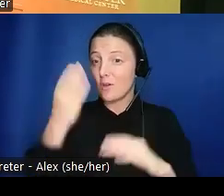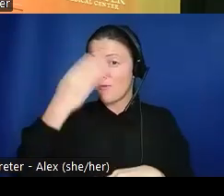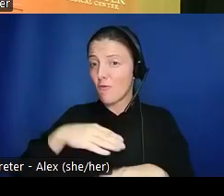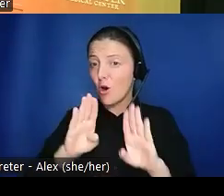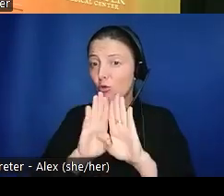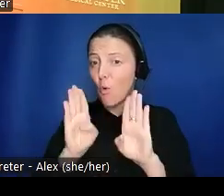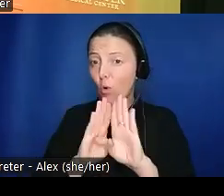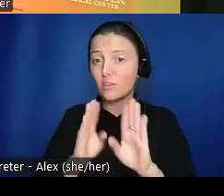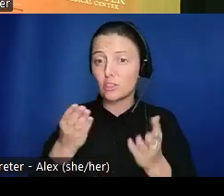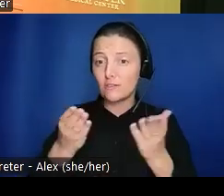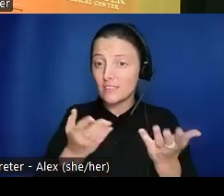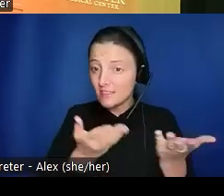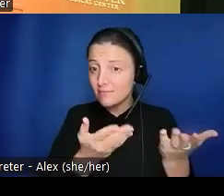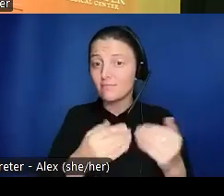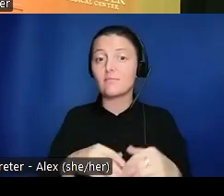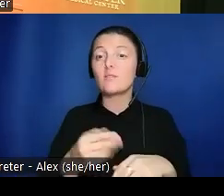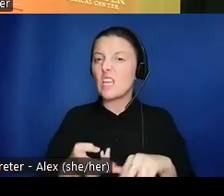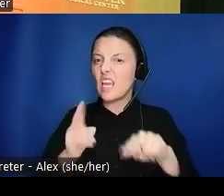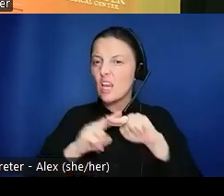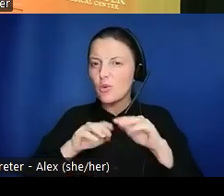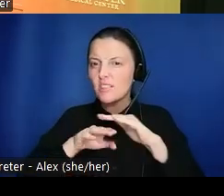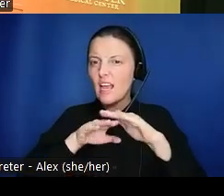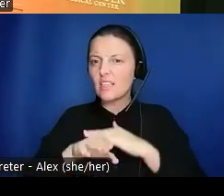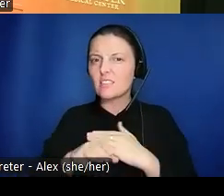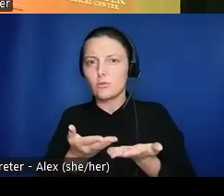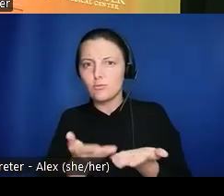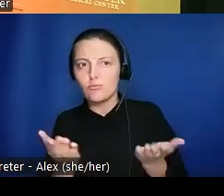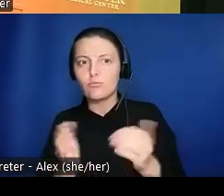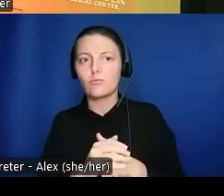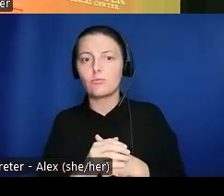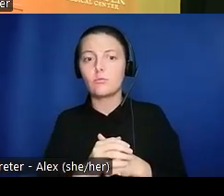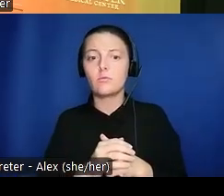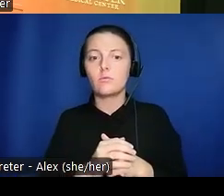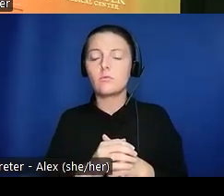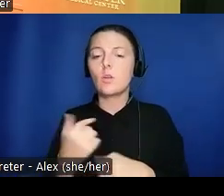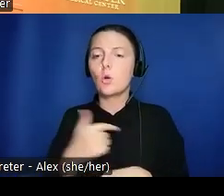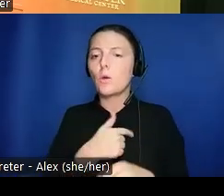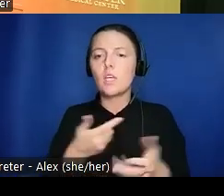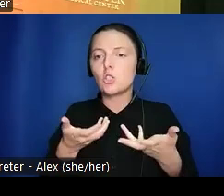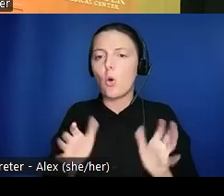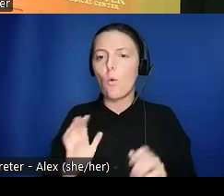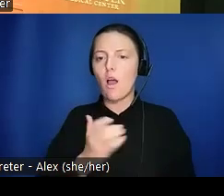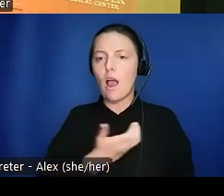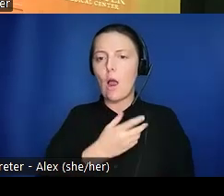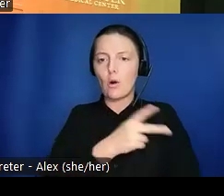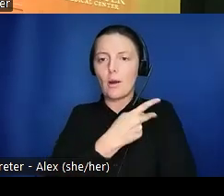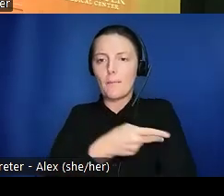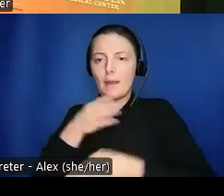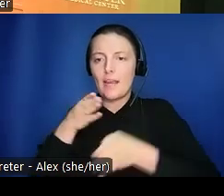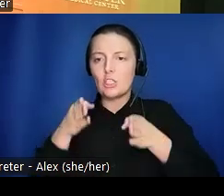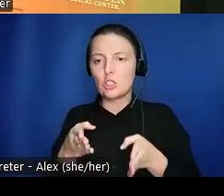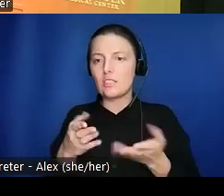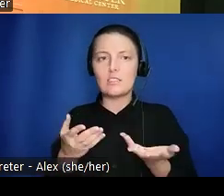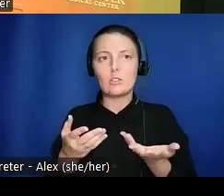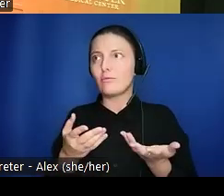and also build a true continuum of the care. We don't want our patients to fall through the crack, and we'll do our